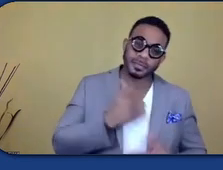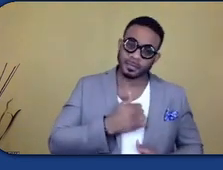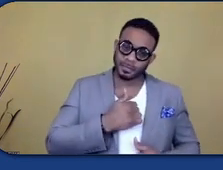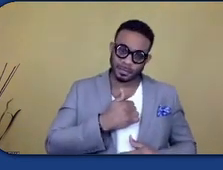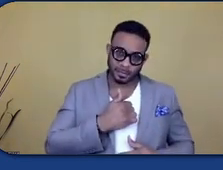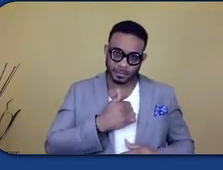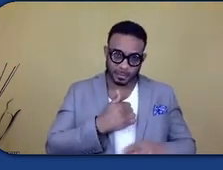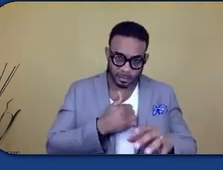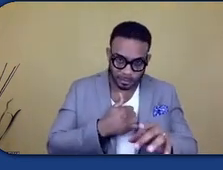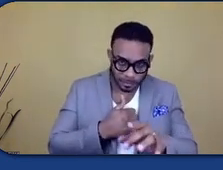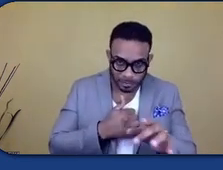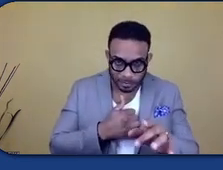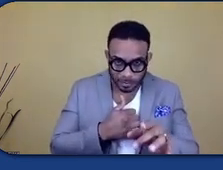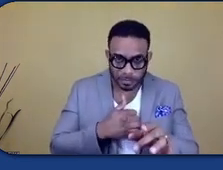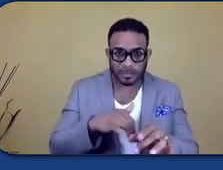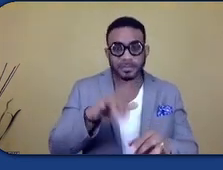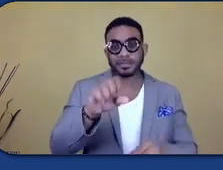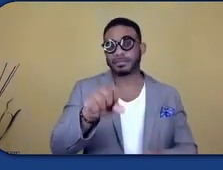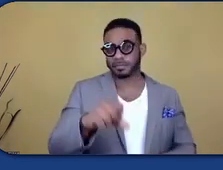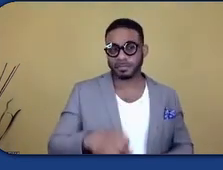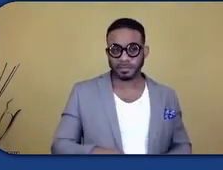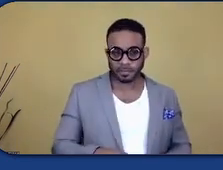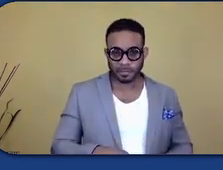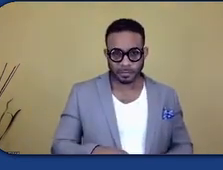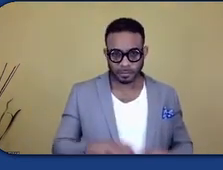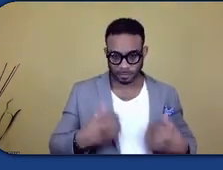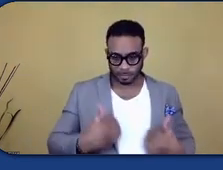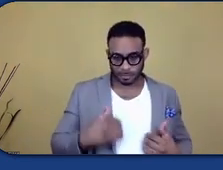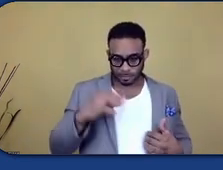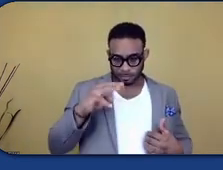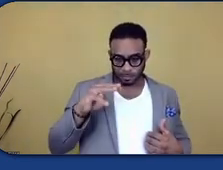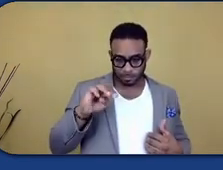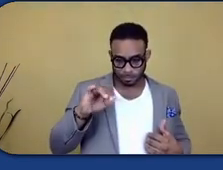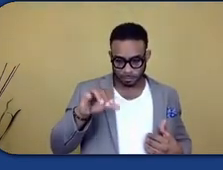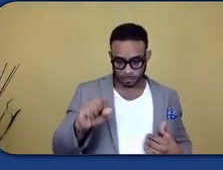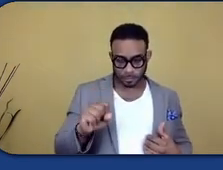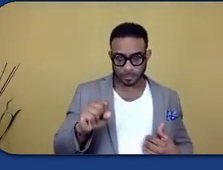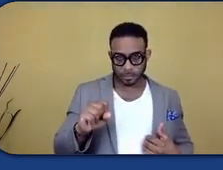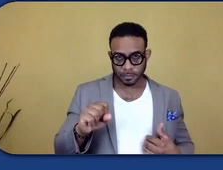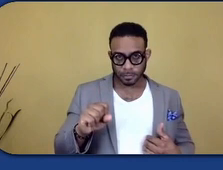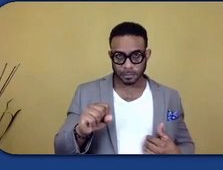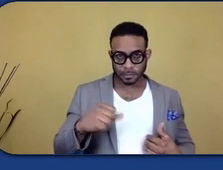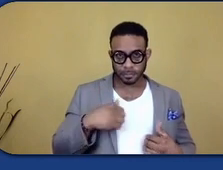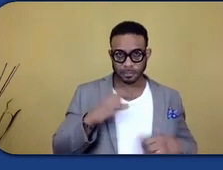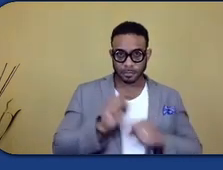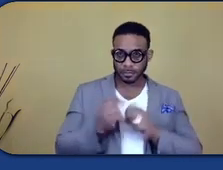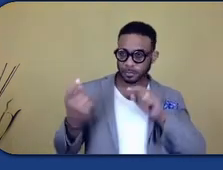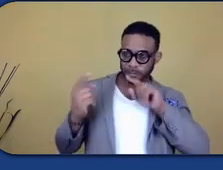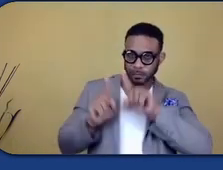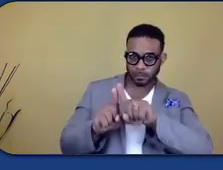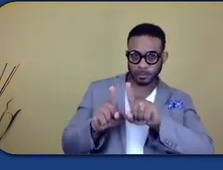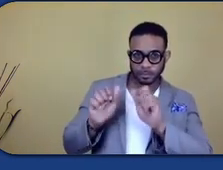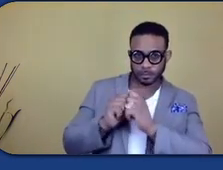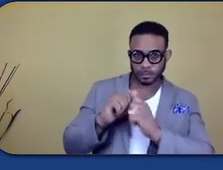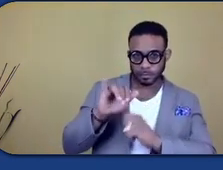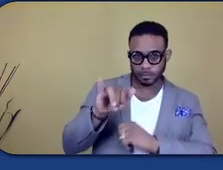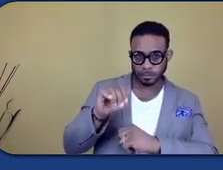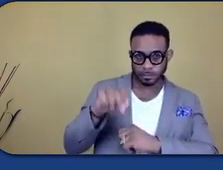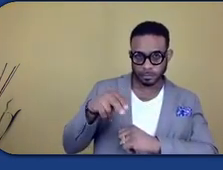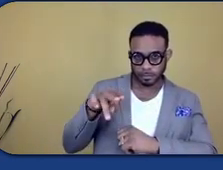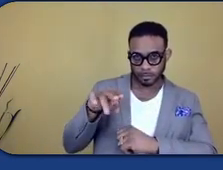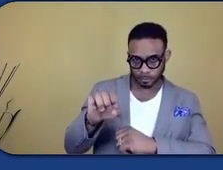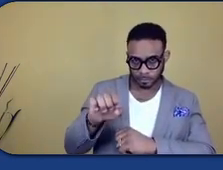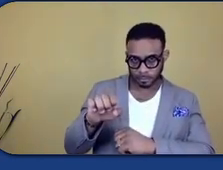Yeah. Okay, thank you. So I'm sorry to admit that. Yeah, I'm Architect Moses, architect working alongside with